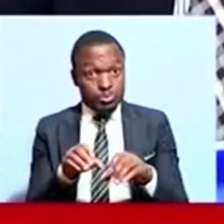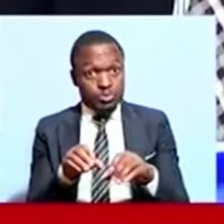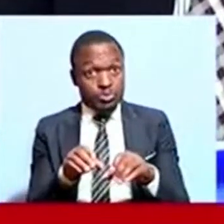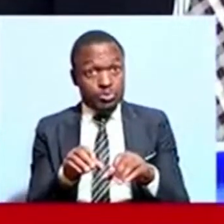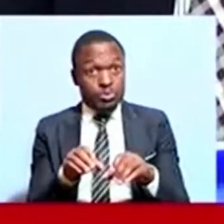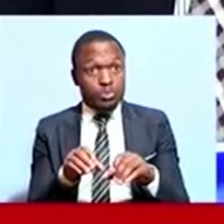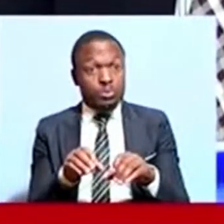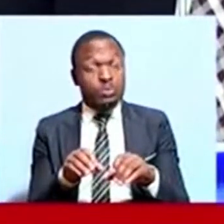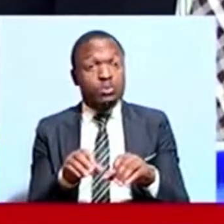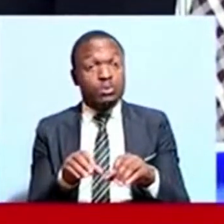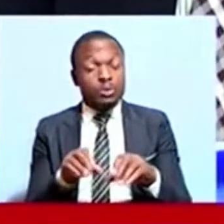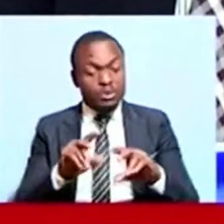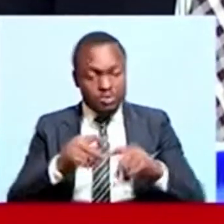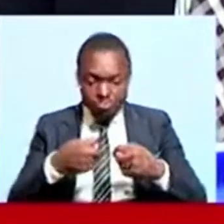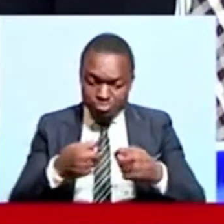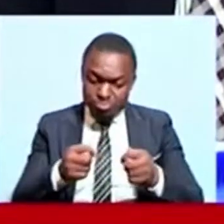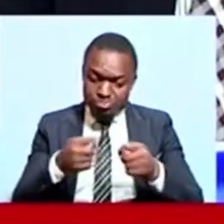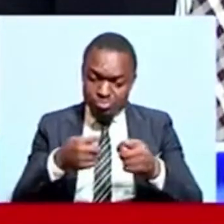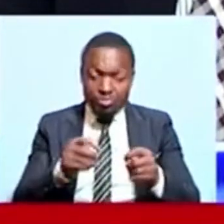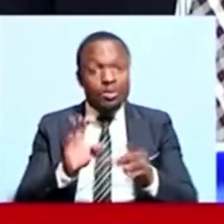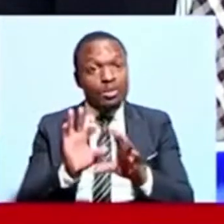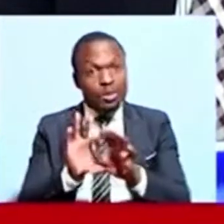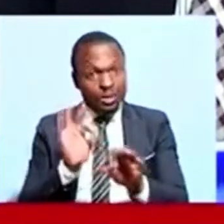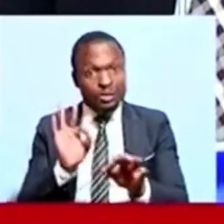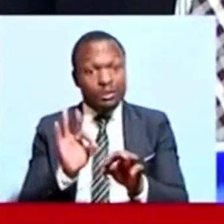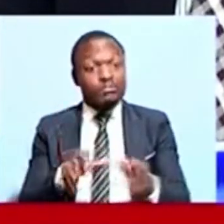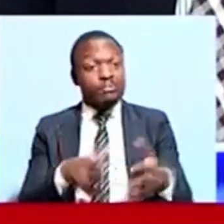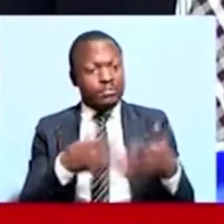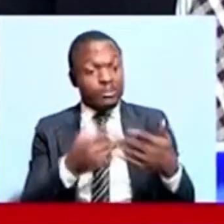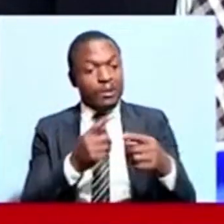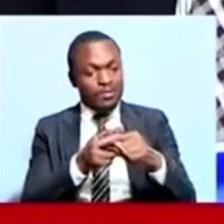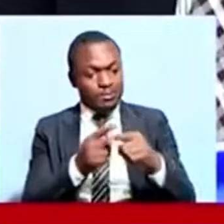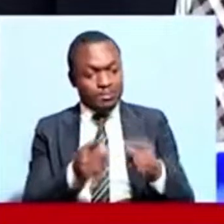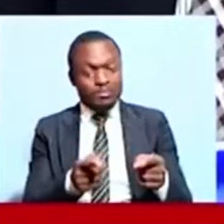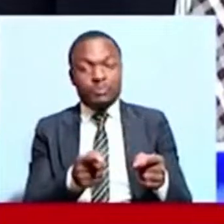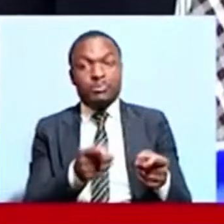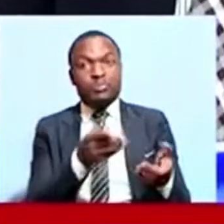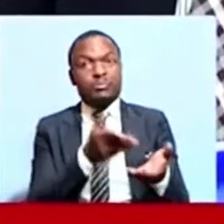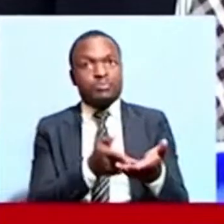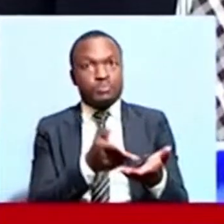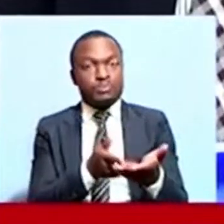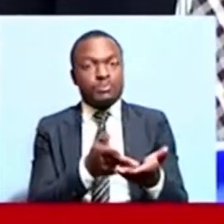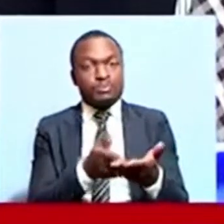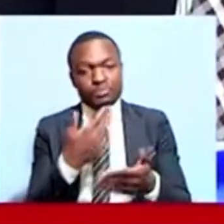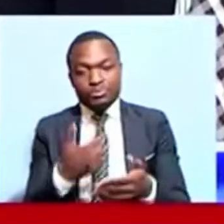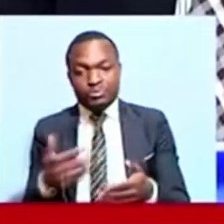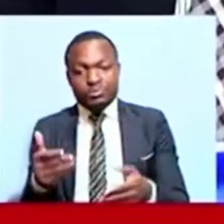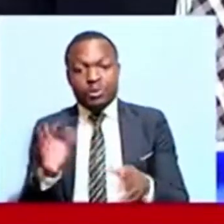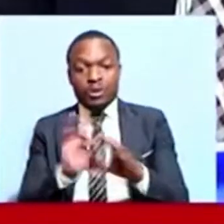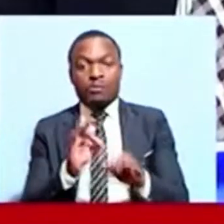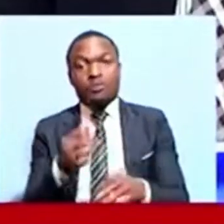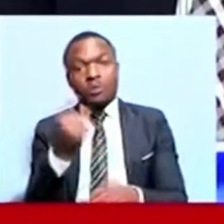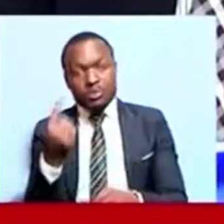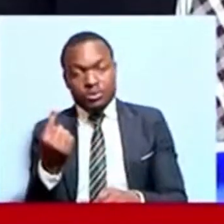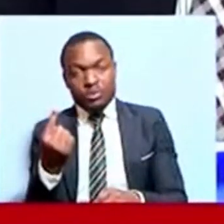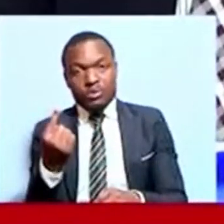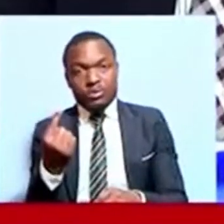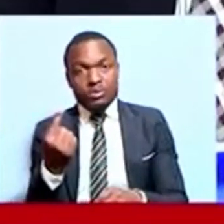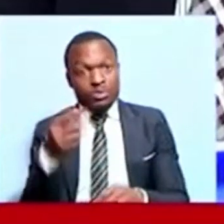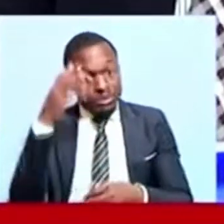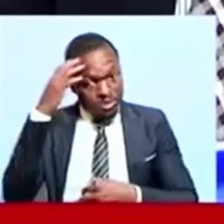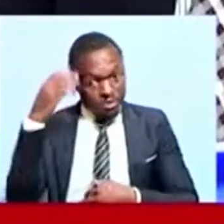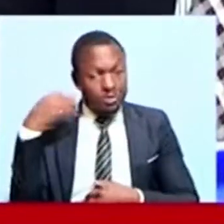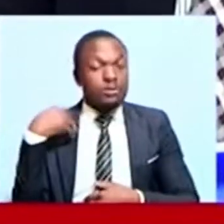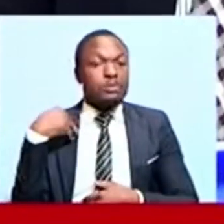and wide to try and find the documents. But then eventually these documents were found in one of the offices, which is the office of the district